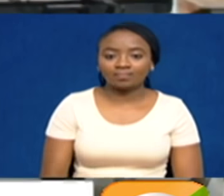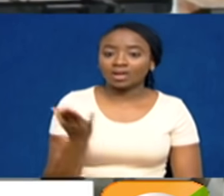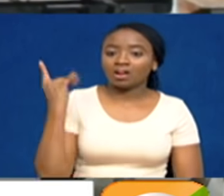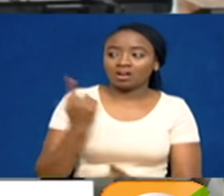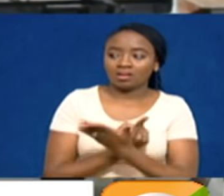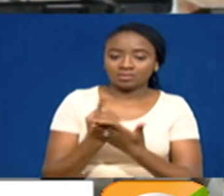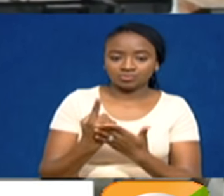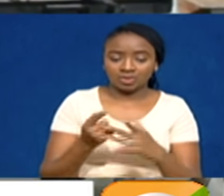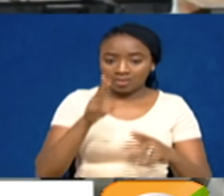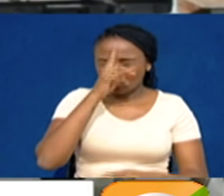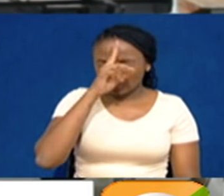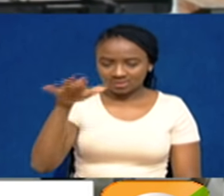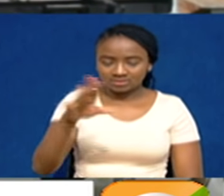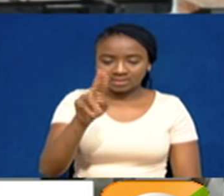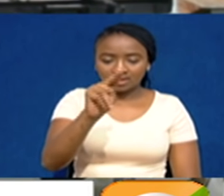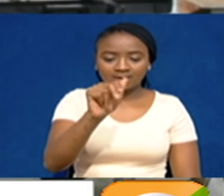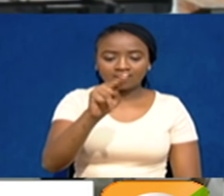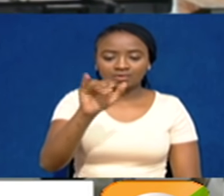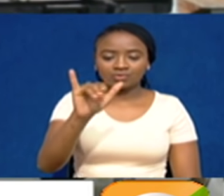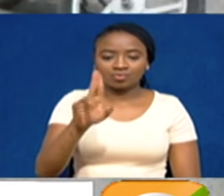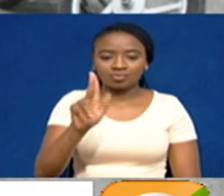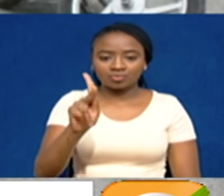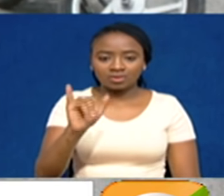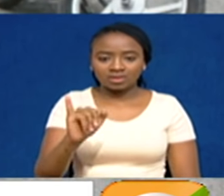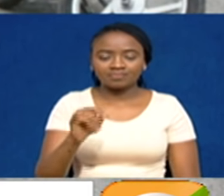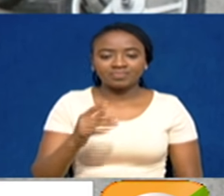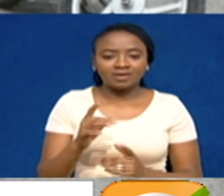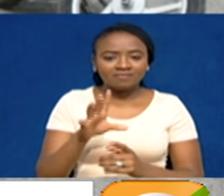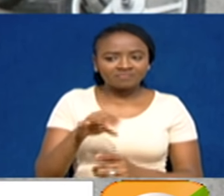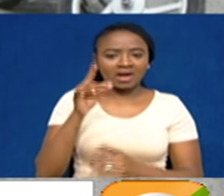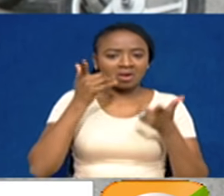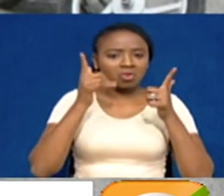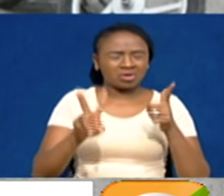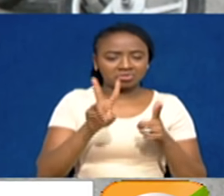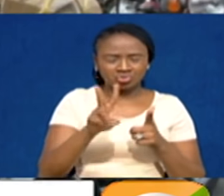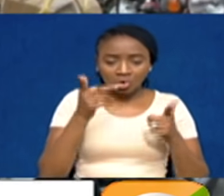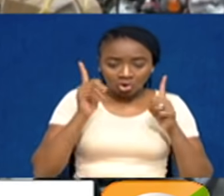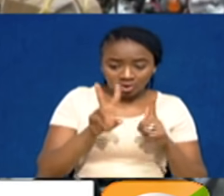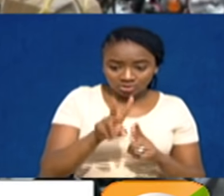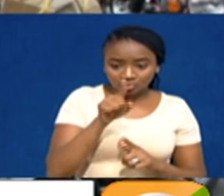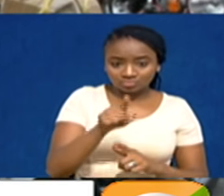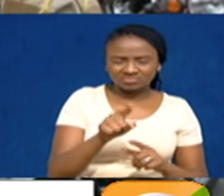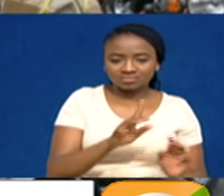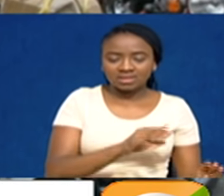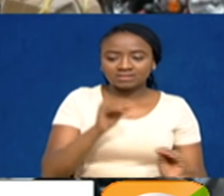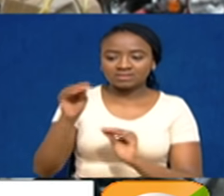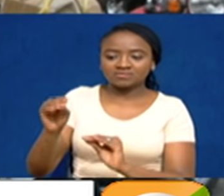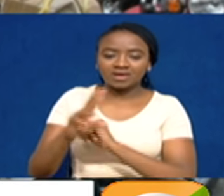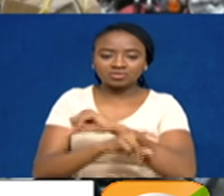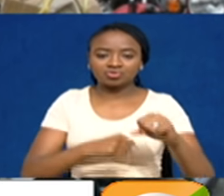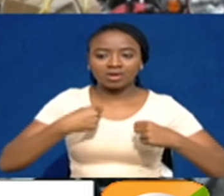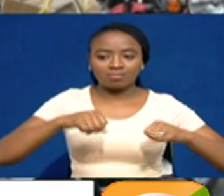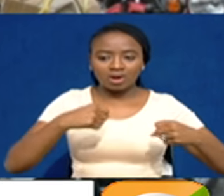Last week, police in Nanyuki intercepted two lorries which were allegedly transferring stolen motorcycles with